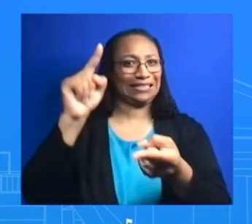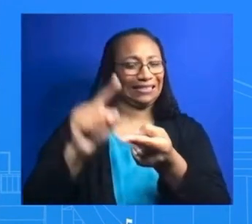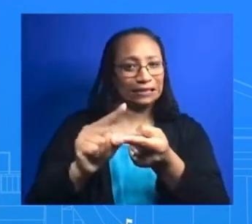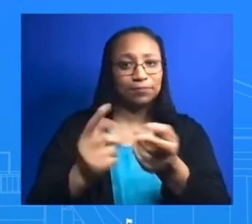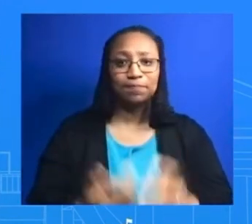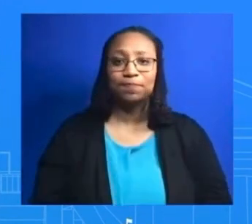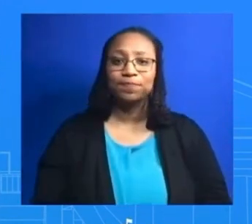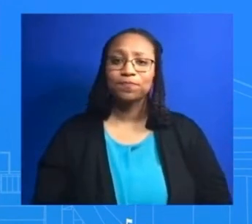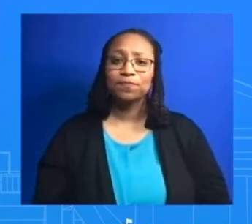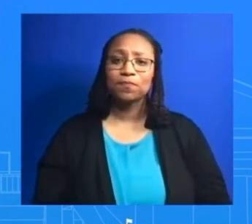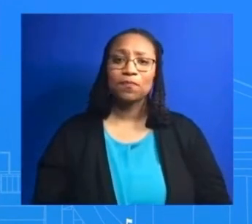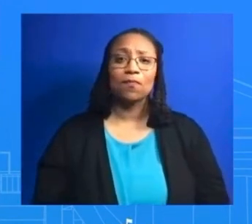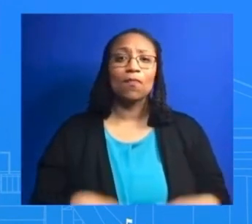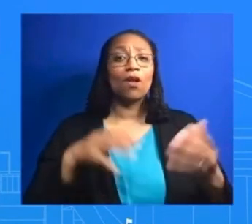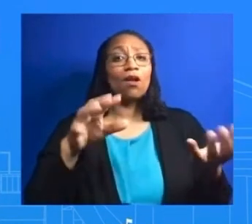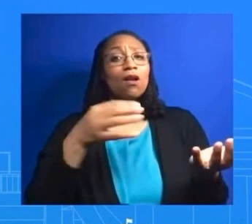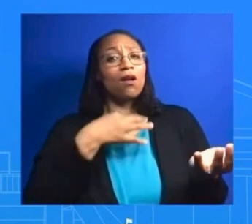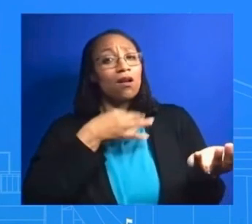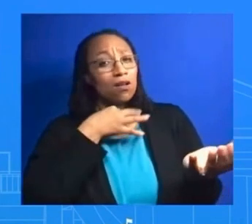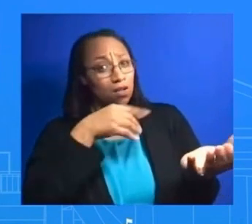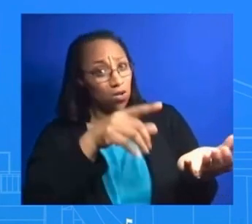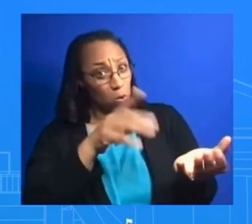struck? It's too early to say.